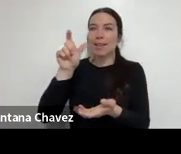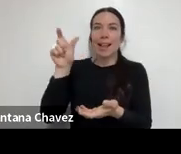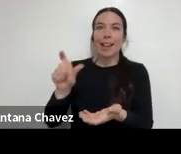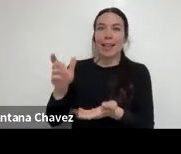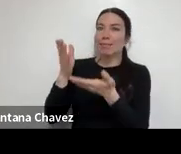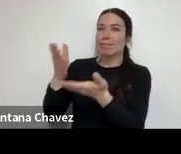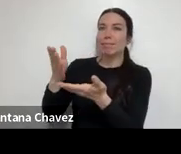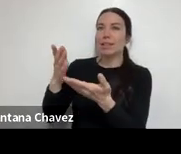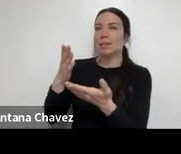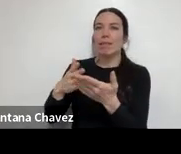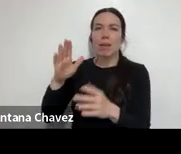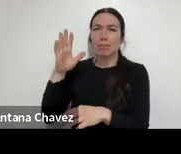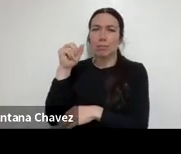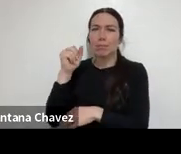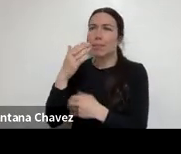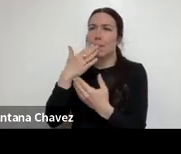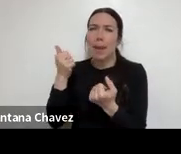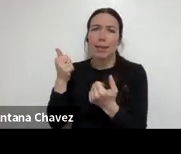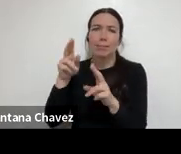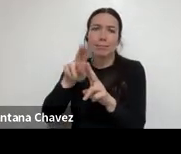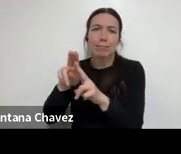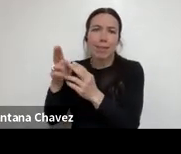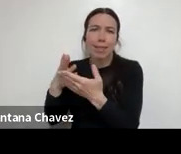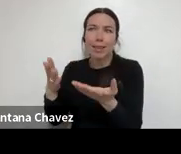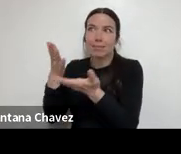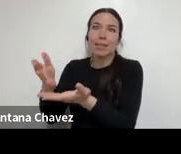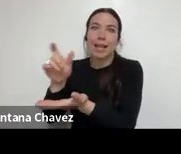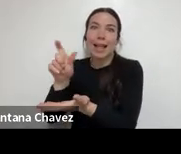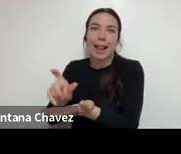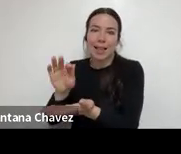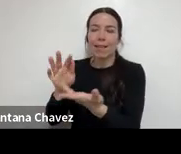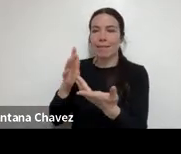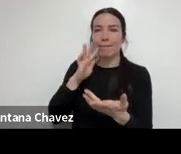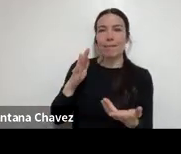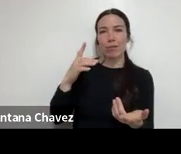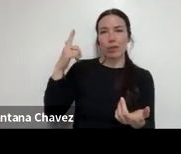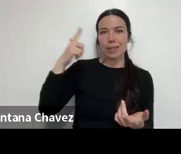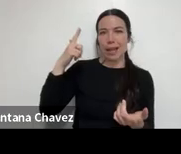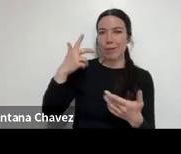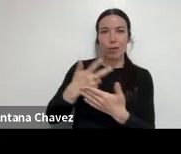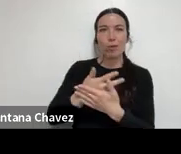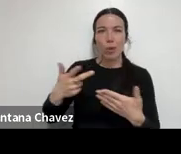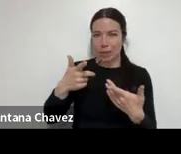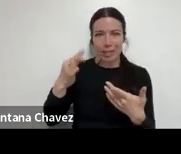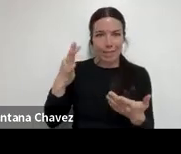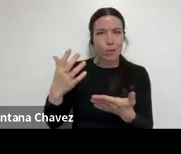Italy that you encounter by living in Siena for 3 weeks. So I